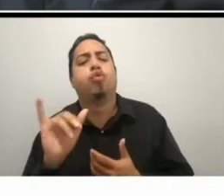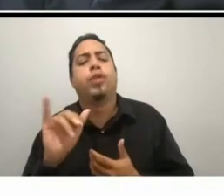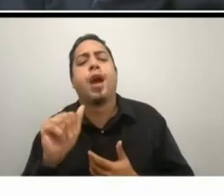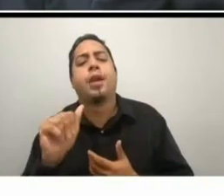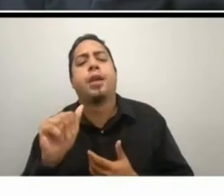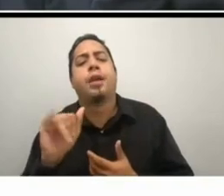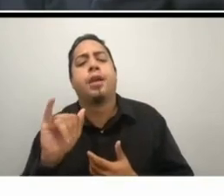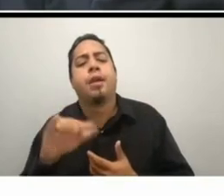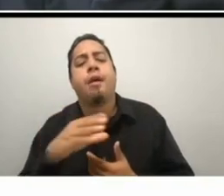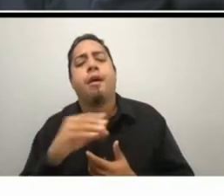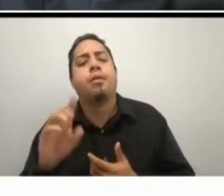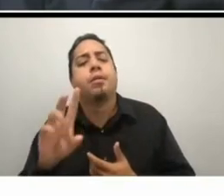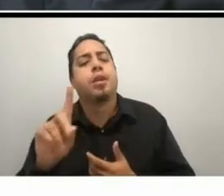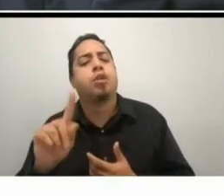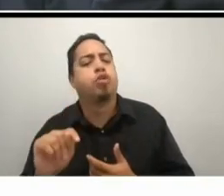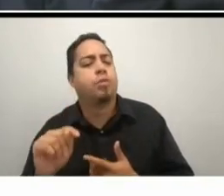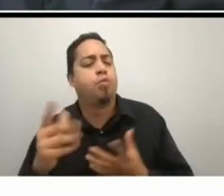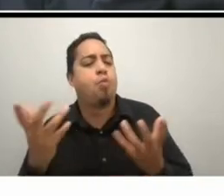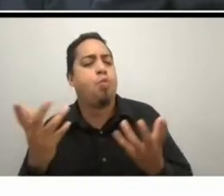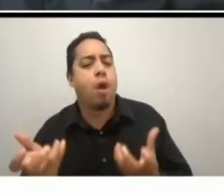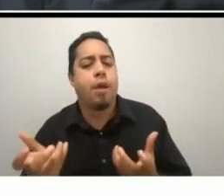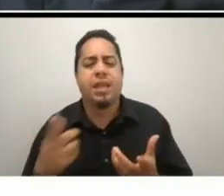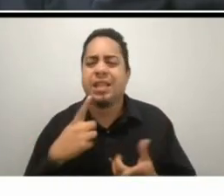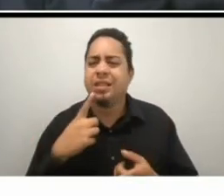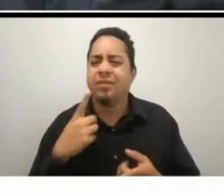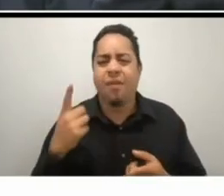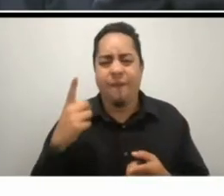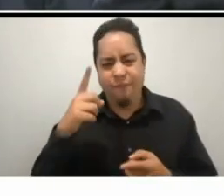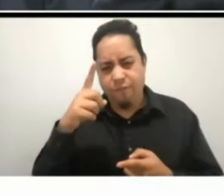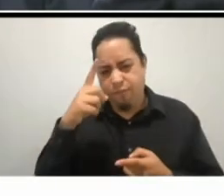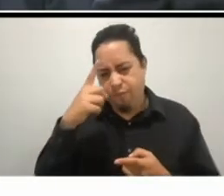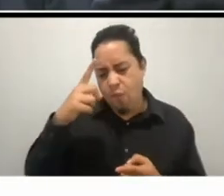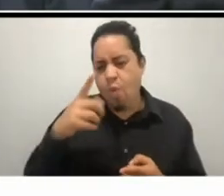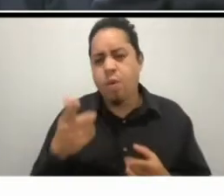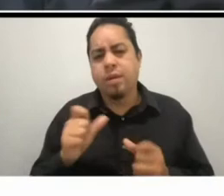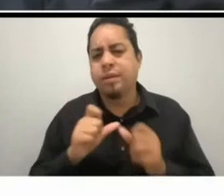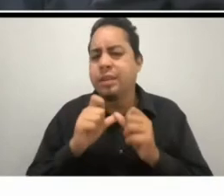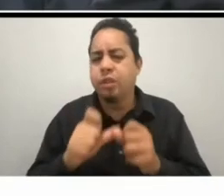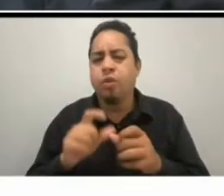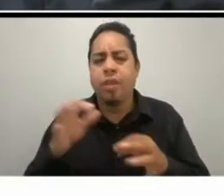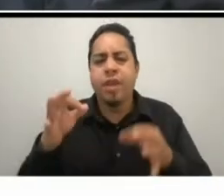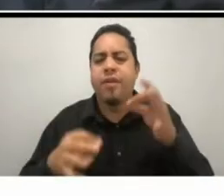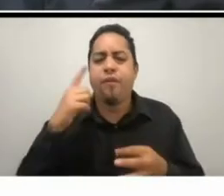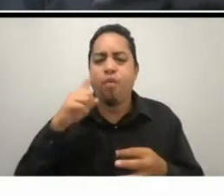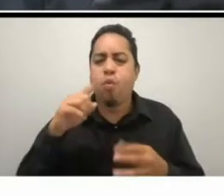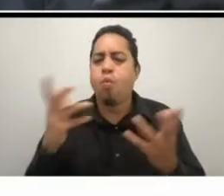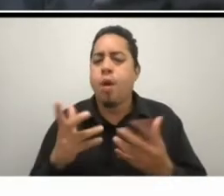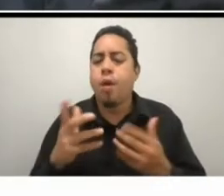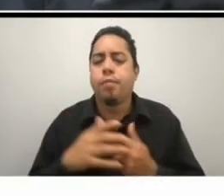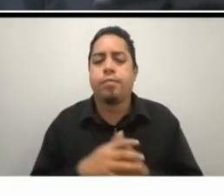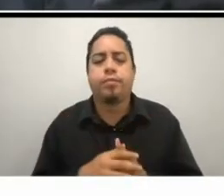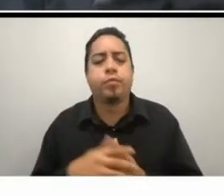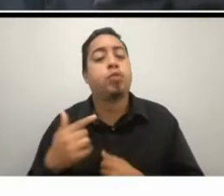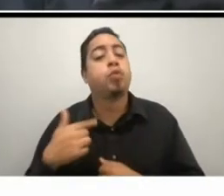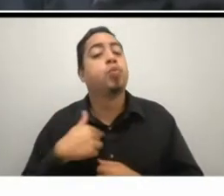to what end the hearing? He said, well, we have heard by an official high up in the